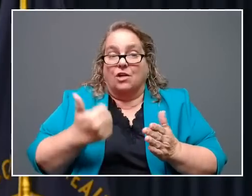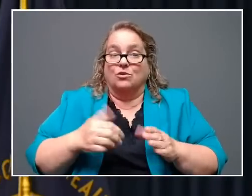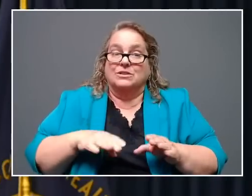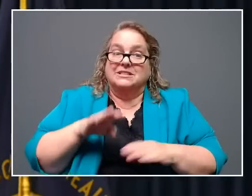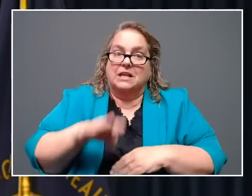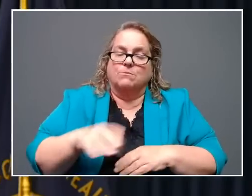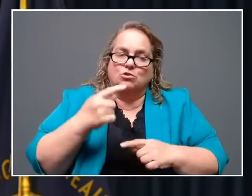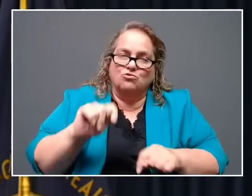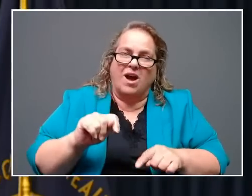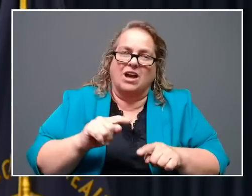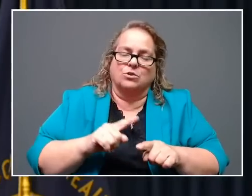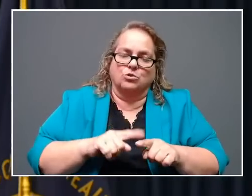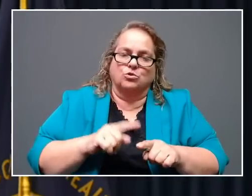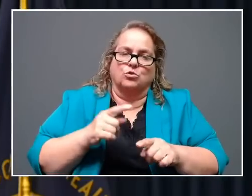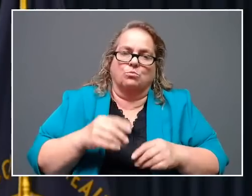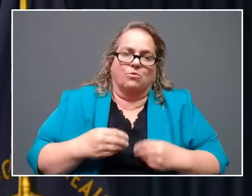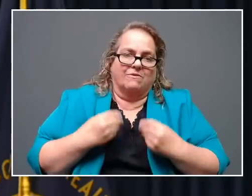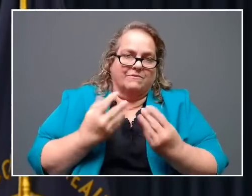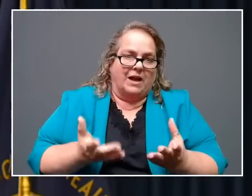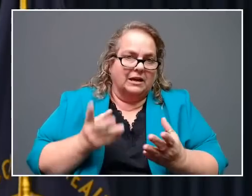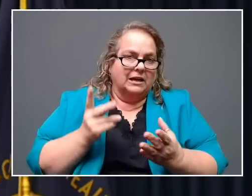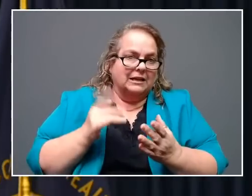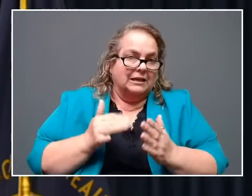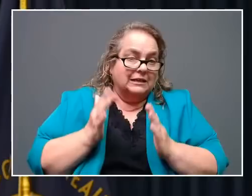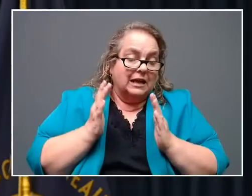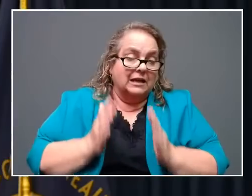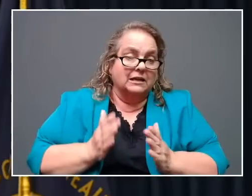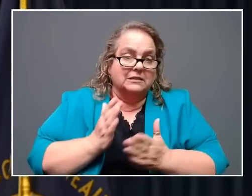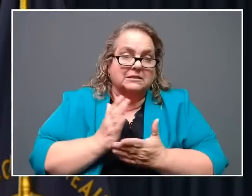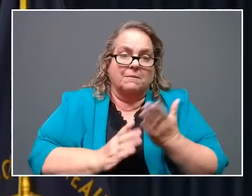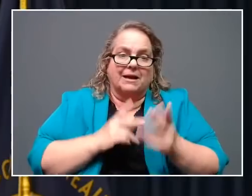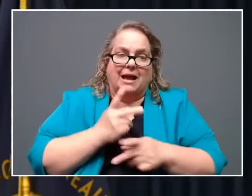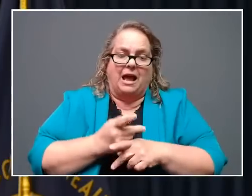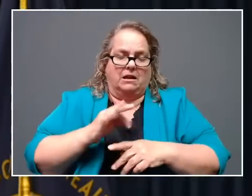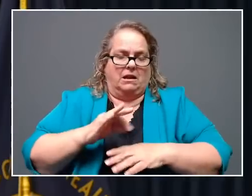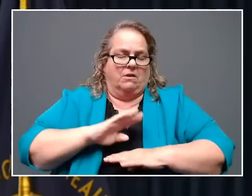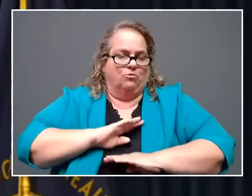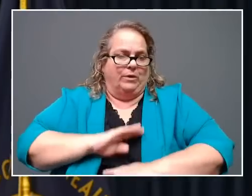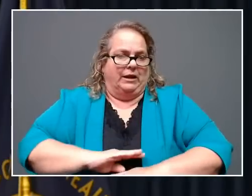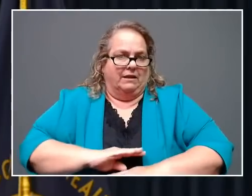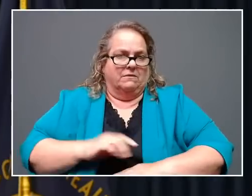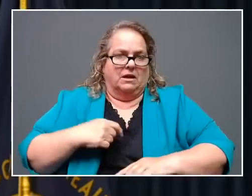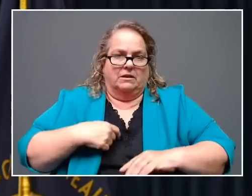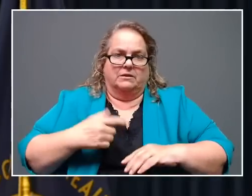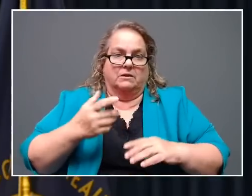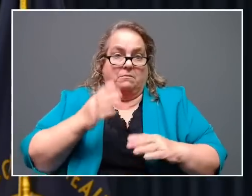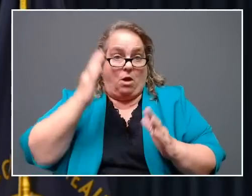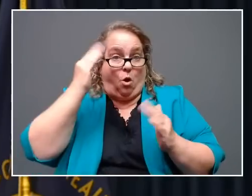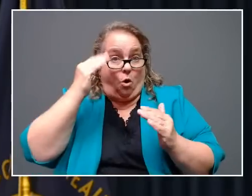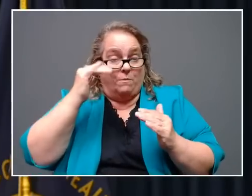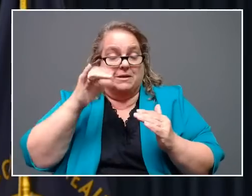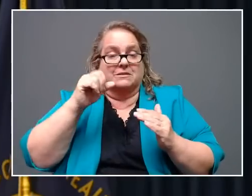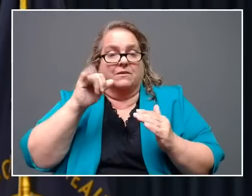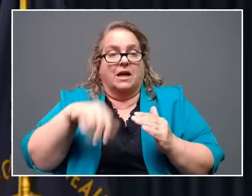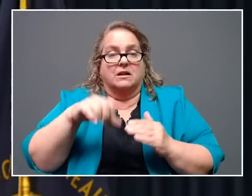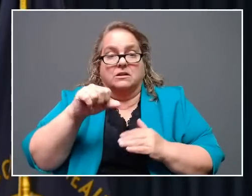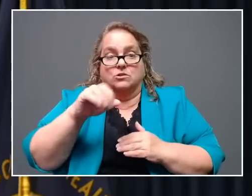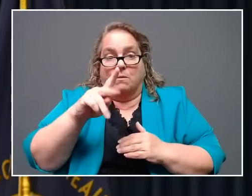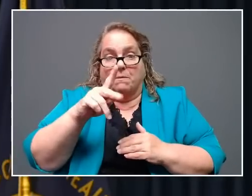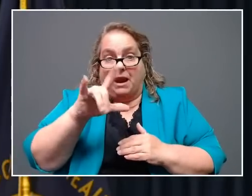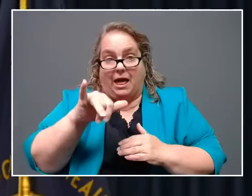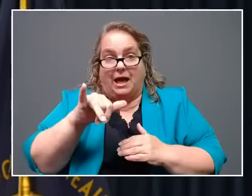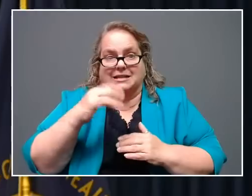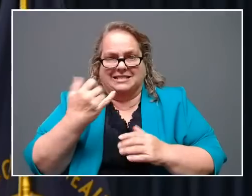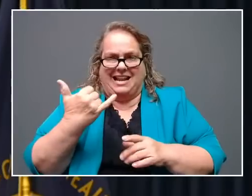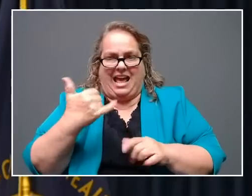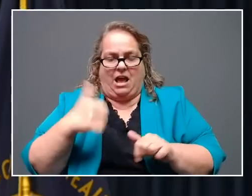to provide Kentuckians some relief. My hope certainly is that supply is catching up, that the